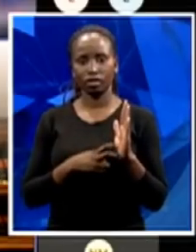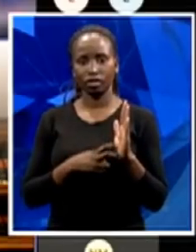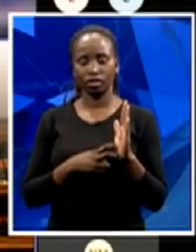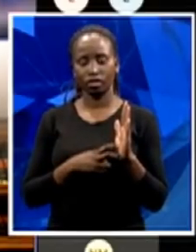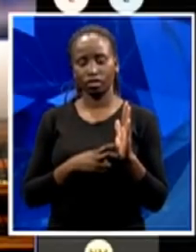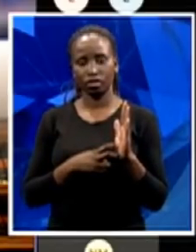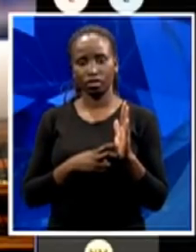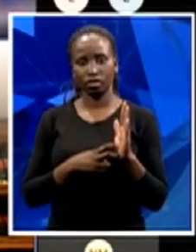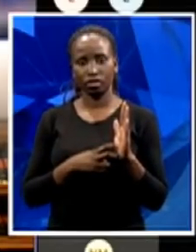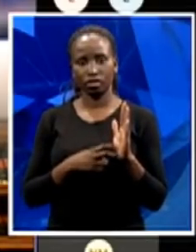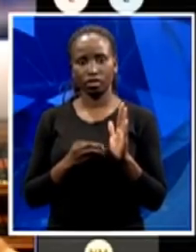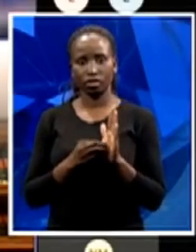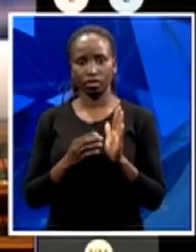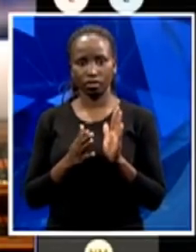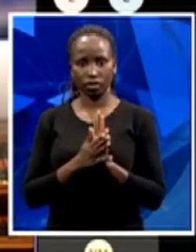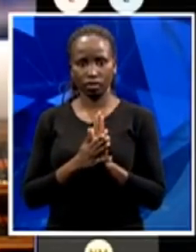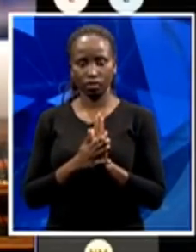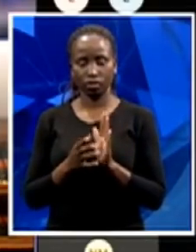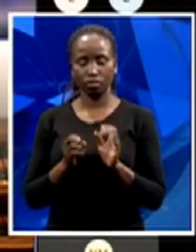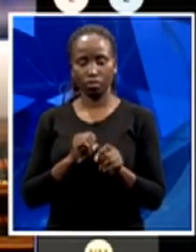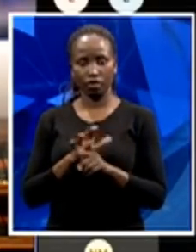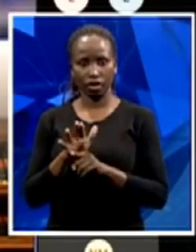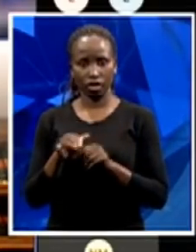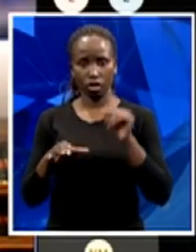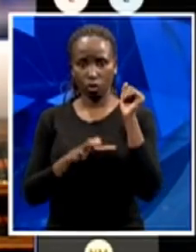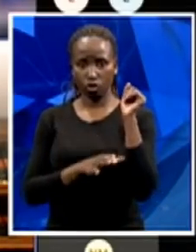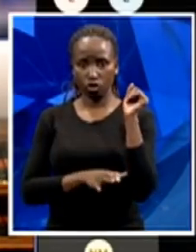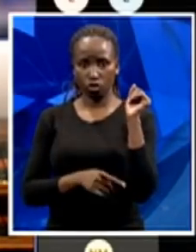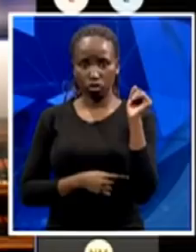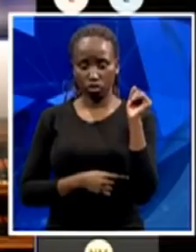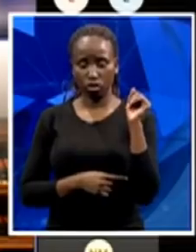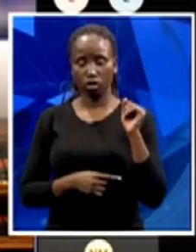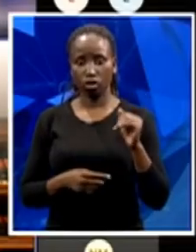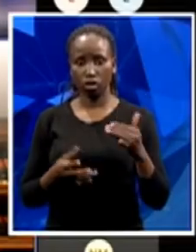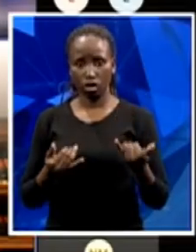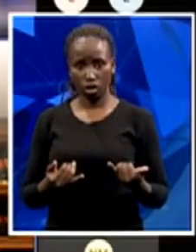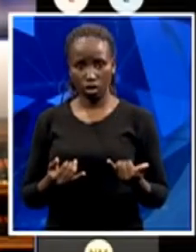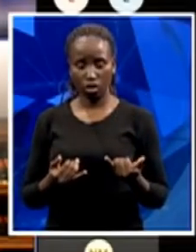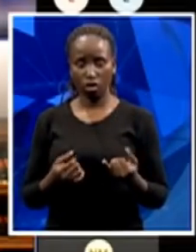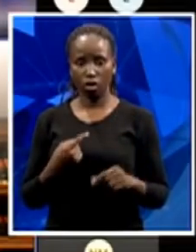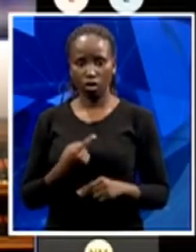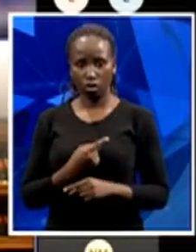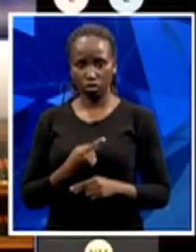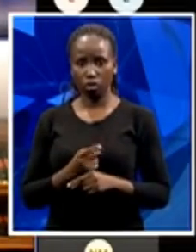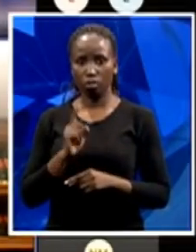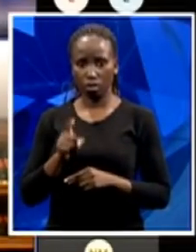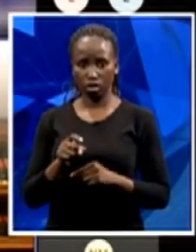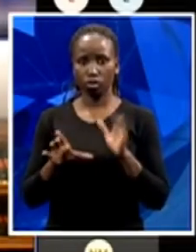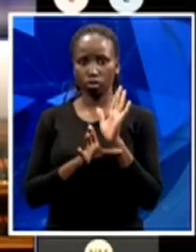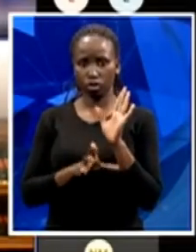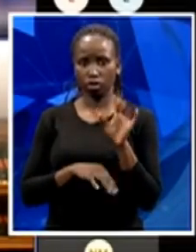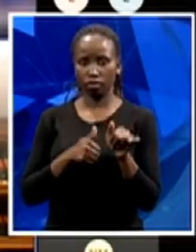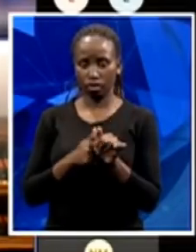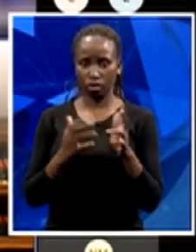constitution, and that it must at all times act in accordance with that constitution. That being the case, the